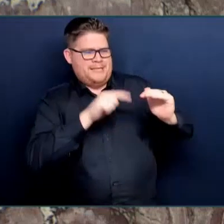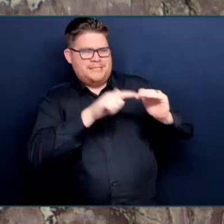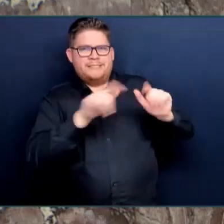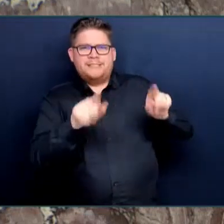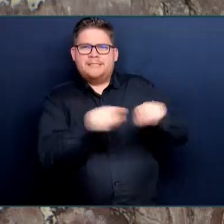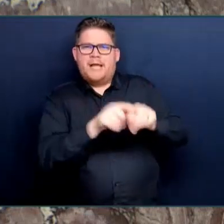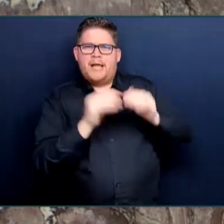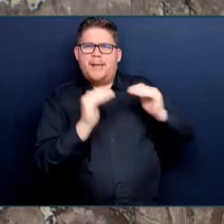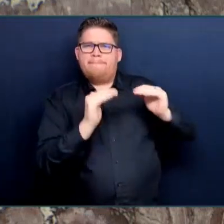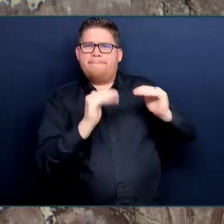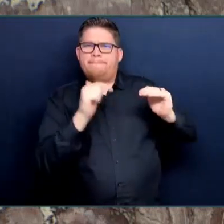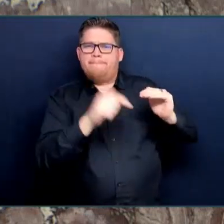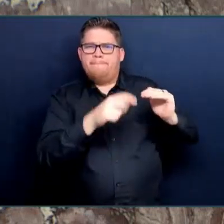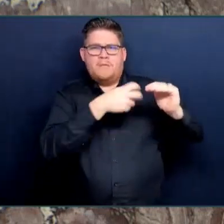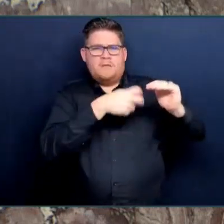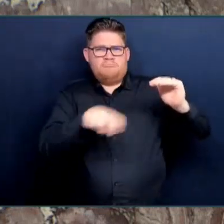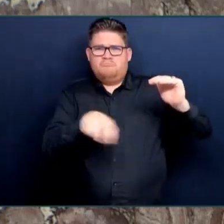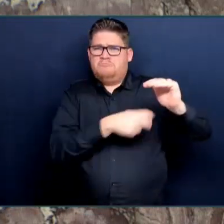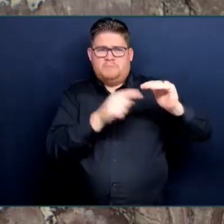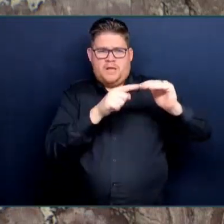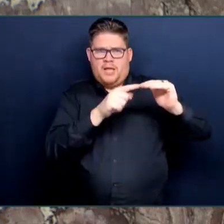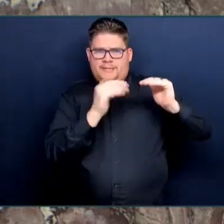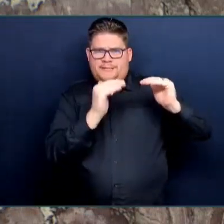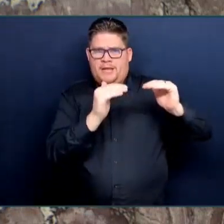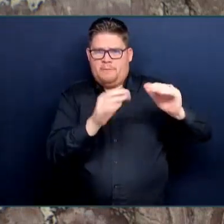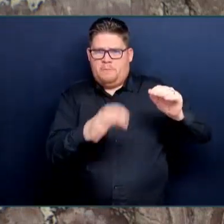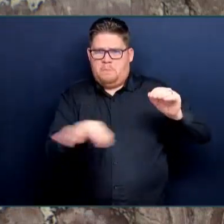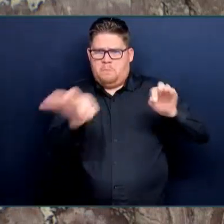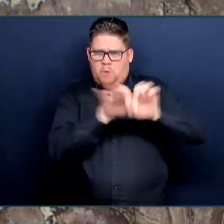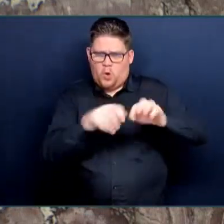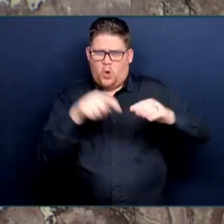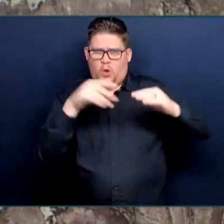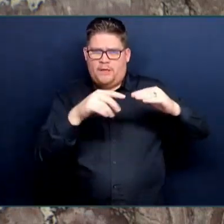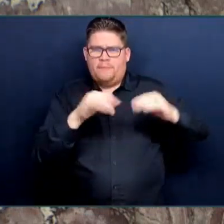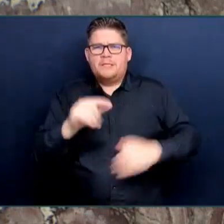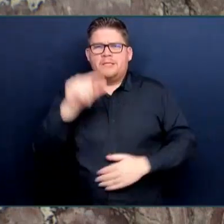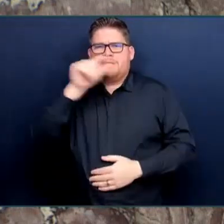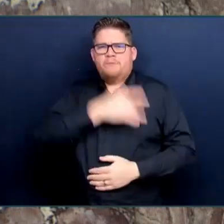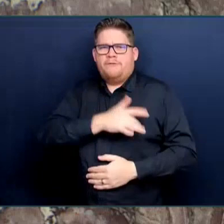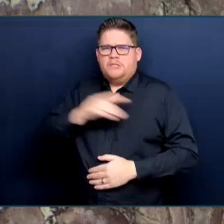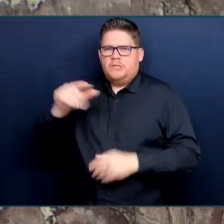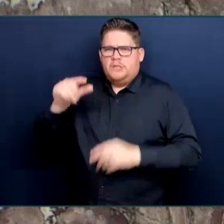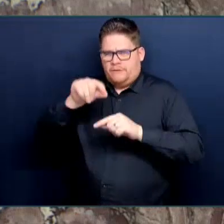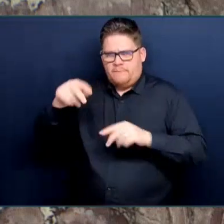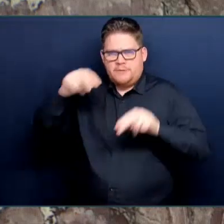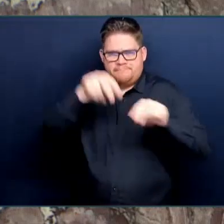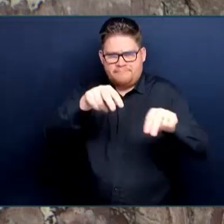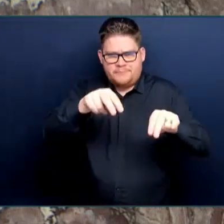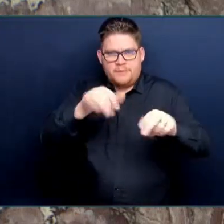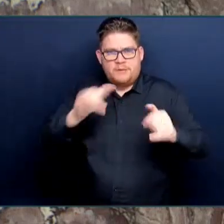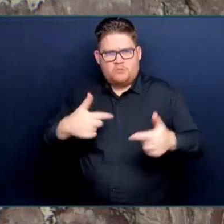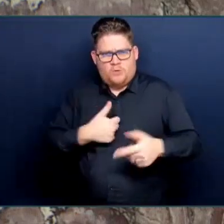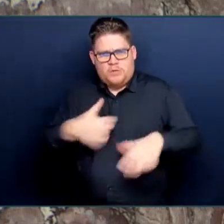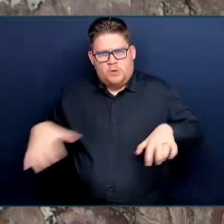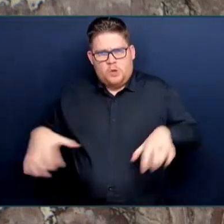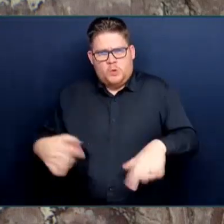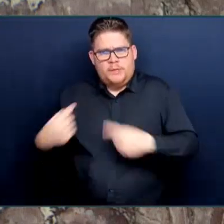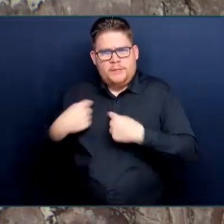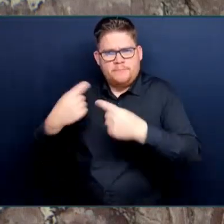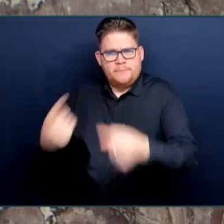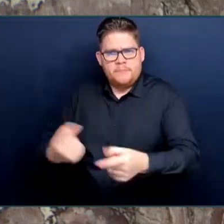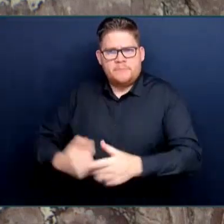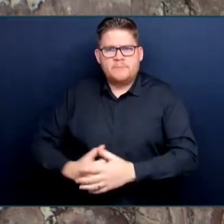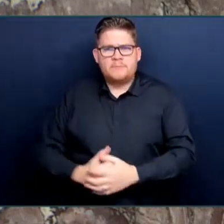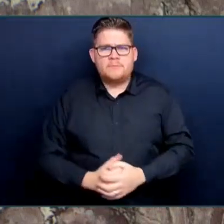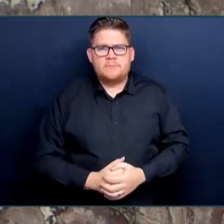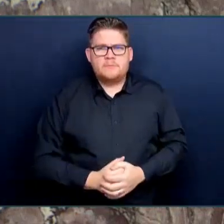RCMP if that's what Surrey wants to do. That's exactly what is taking place, Honourable Speaker. That's what my staff are working on,